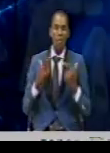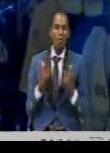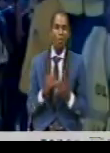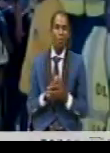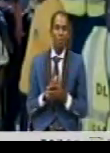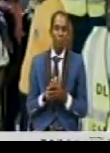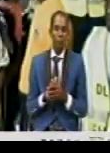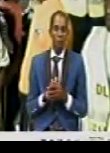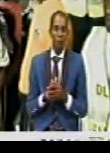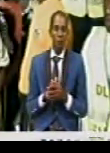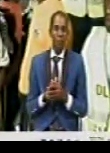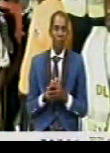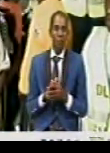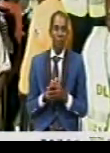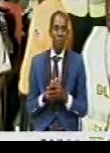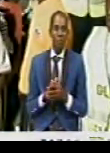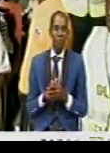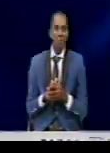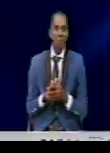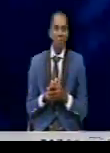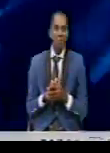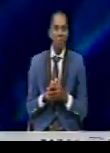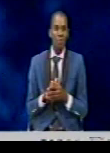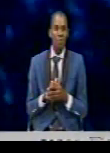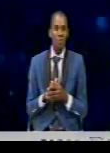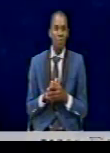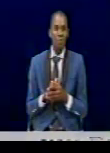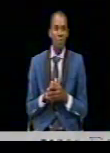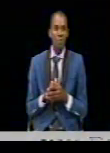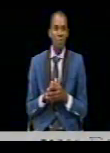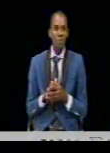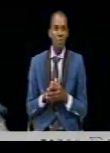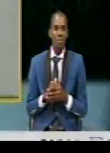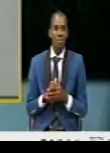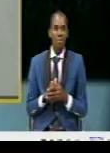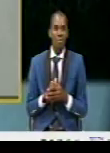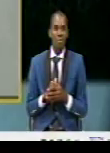us. UK now, live.